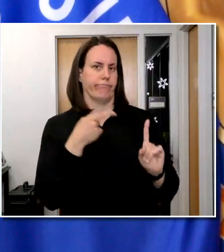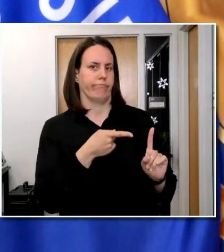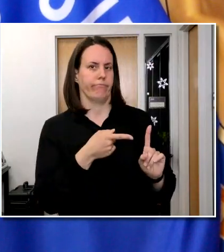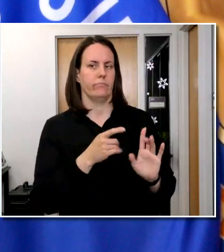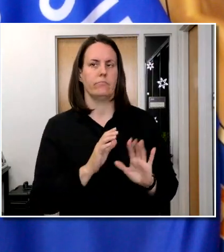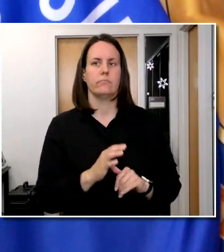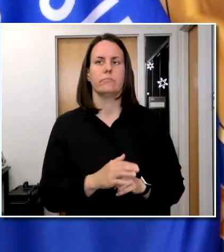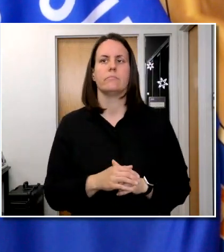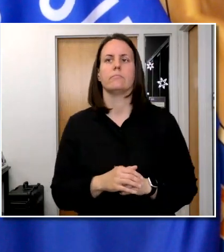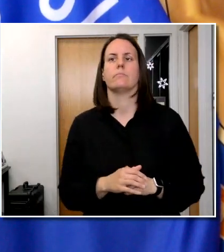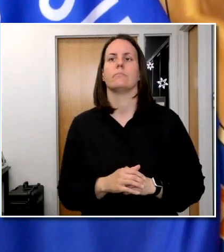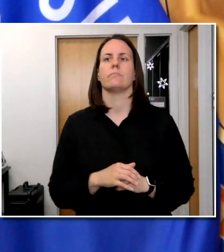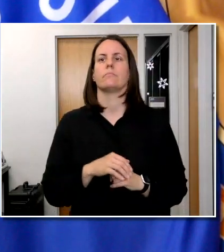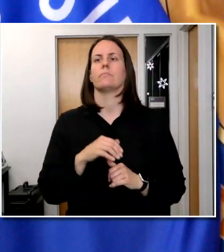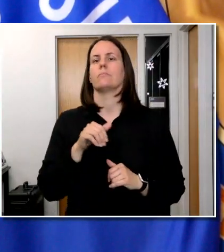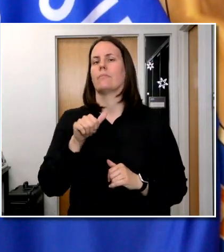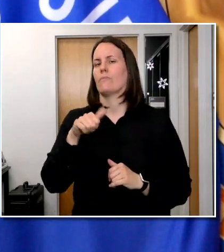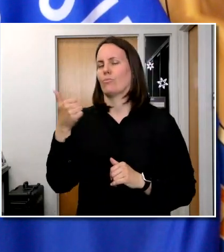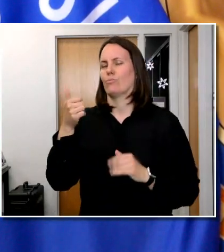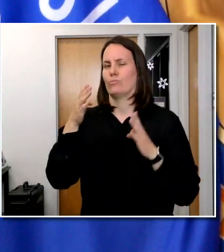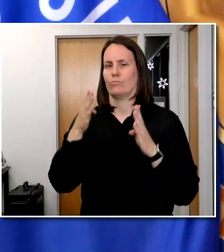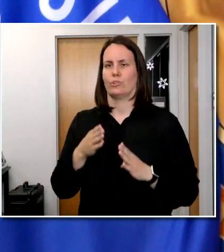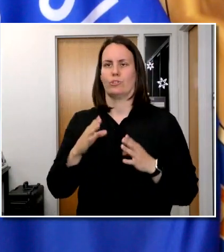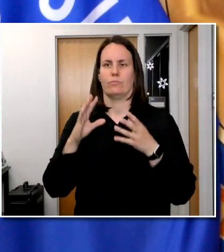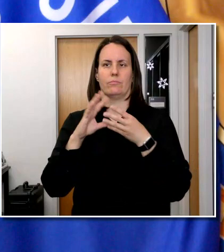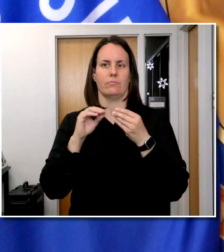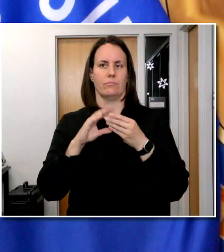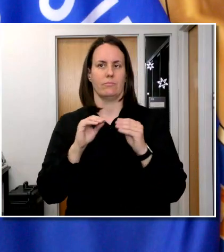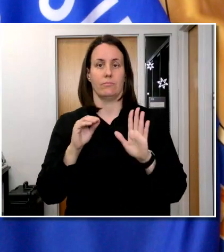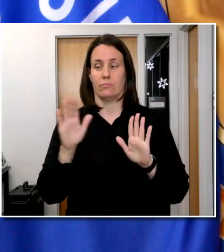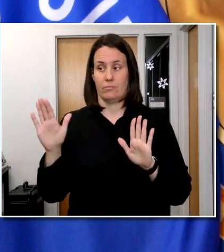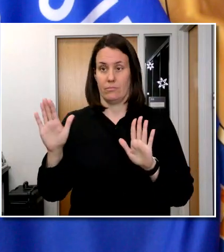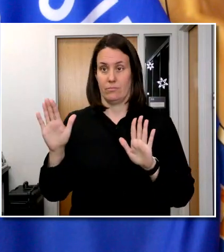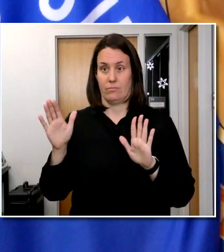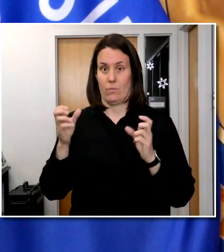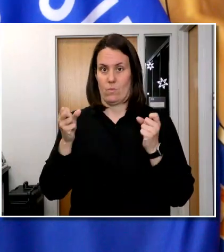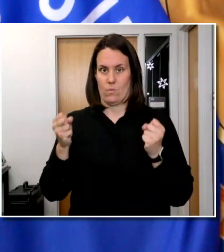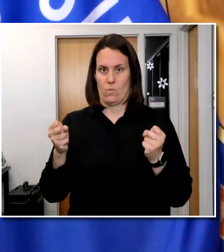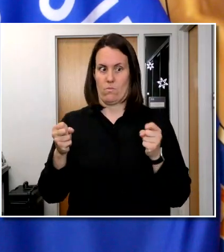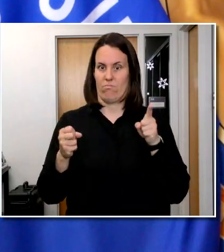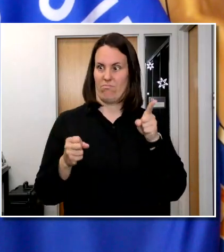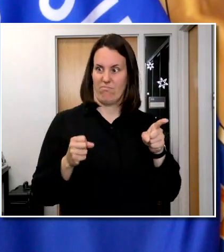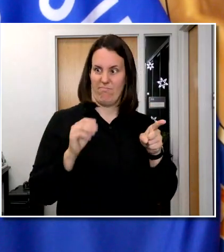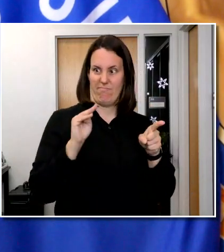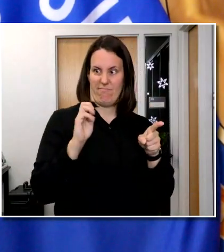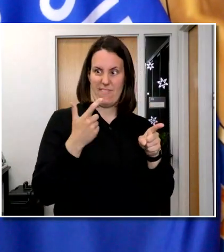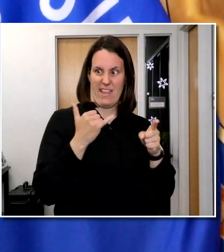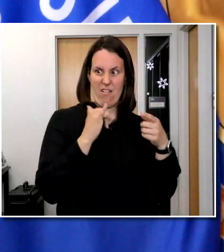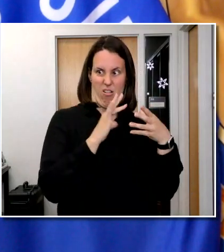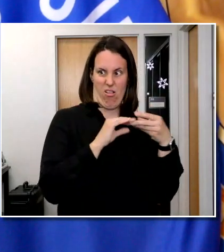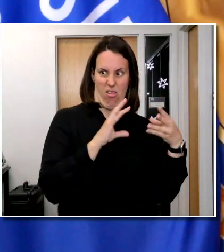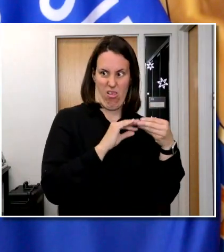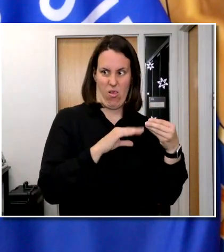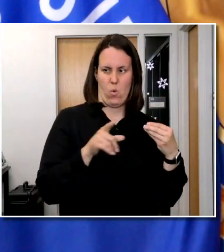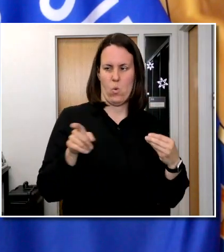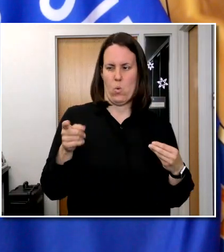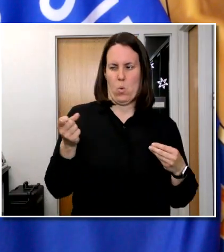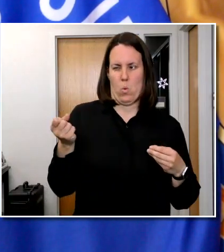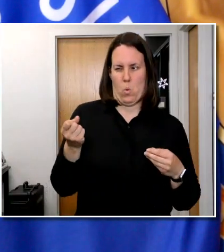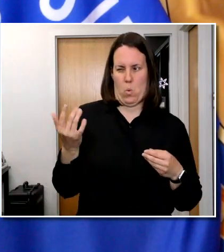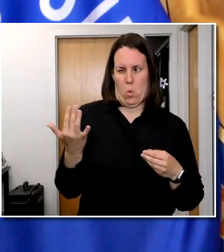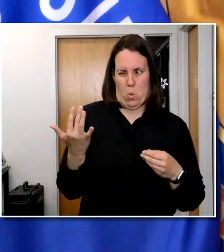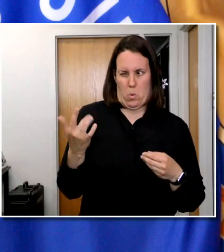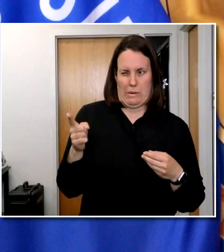Guard. Hi, Meg Jones is currently asking a question. Is this Spectrum News? We'll go back to you after Meg. Yeah, thank